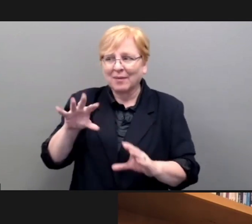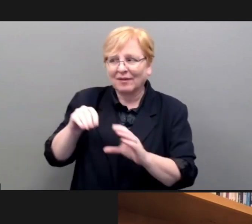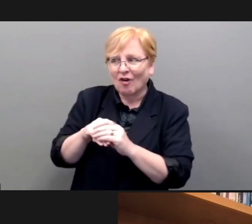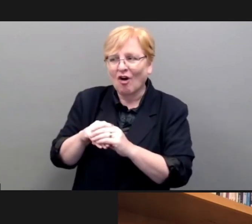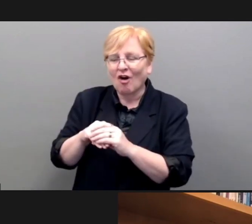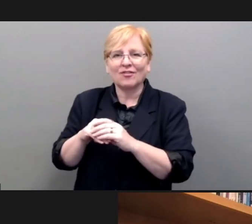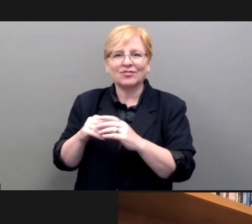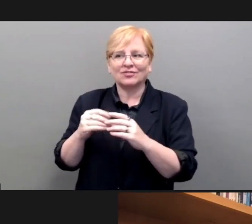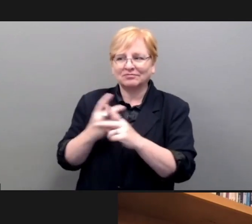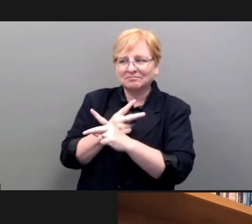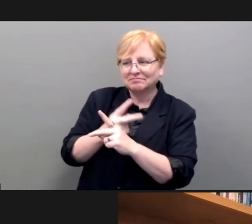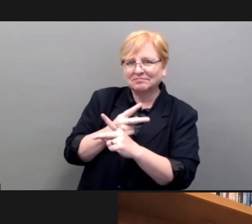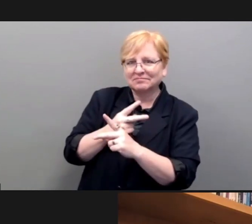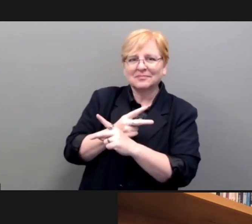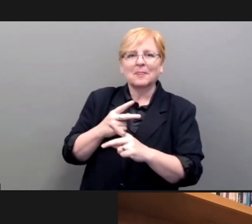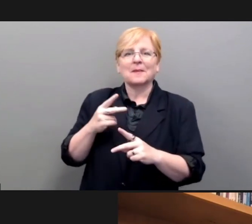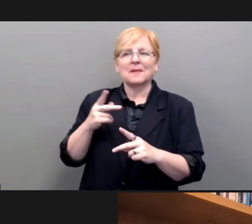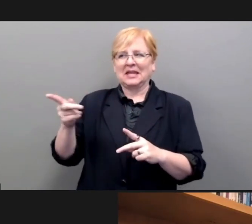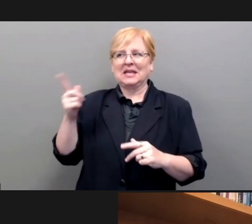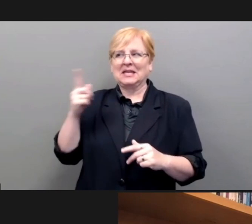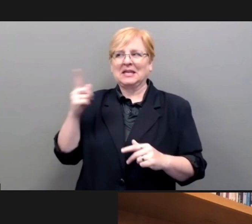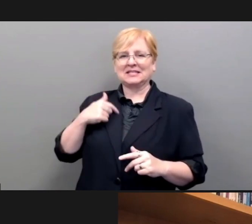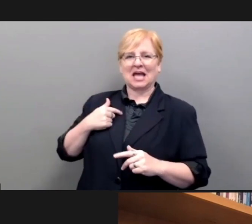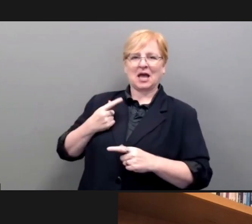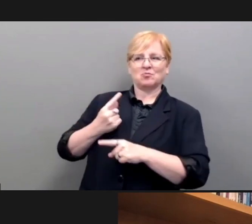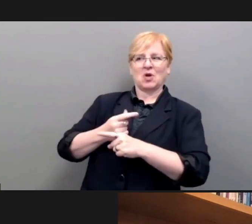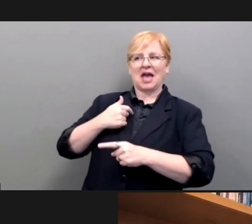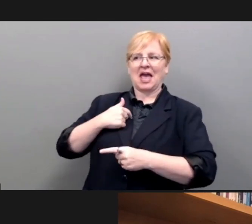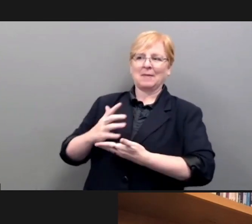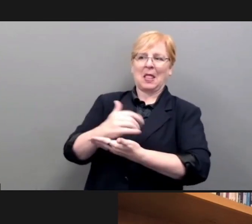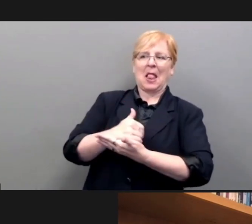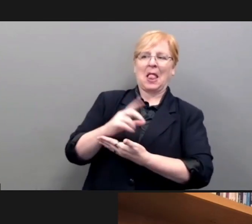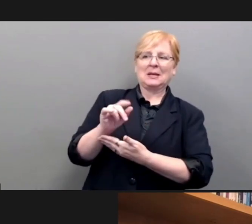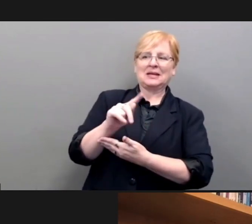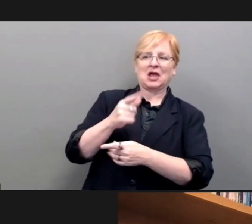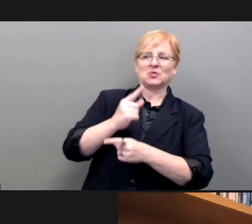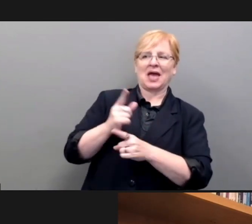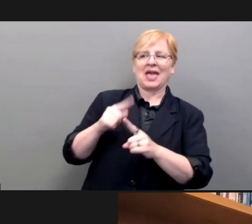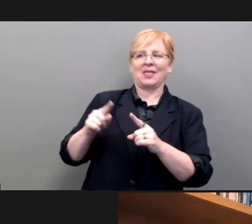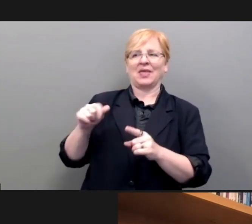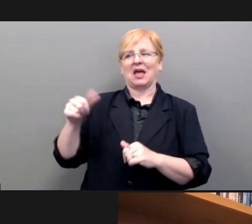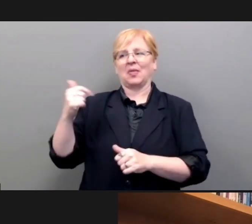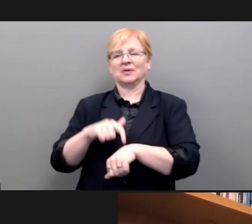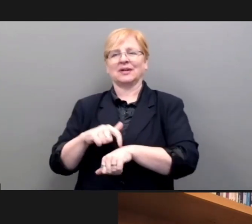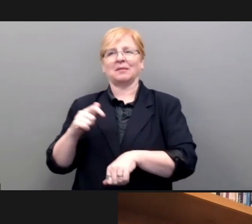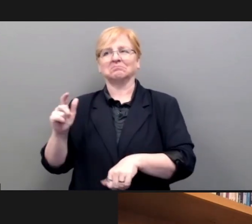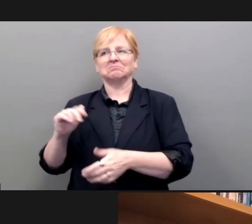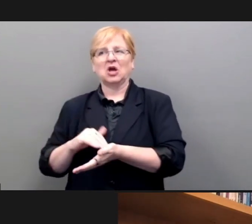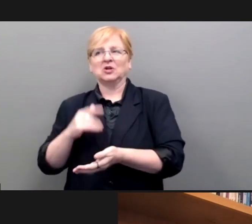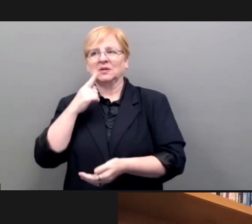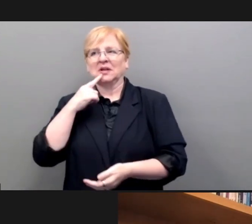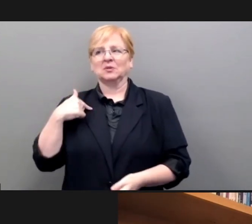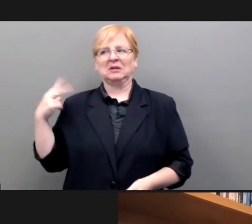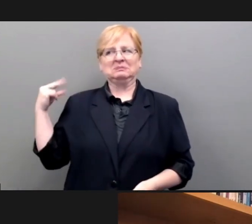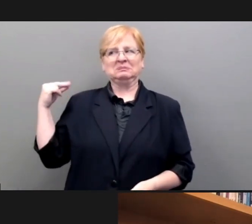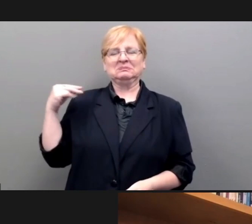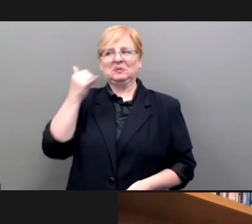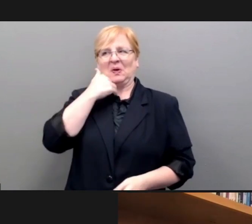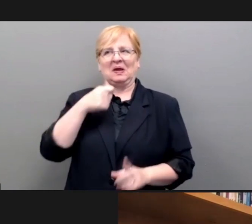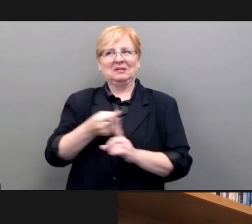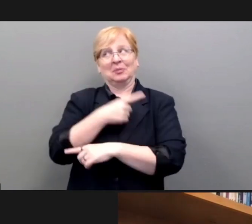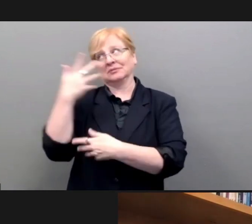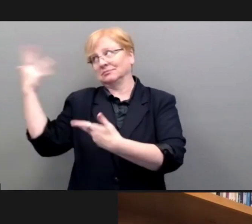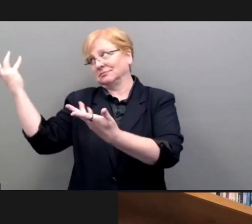he says I'm on the right track for data gathering, and sometimes he bosses me and says I'm not quite getting it right. But that's how we would come